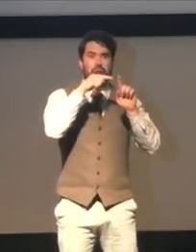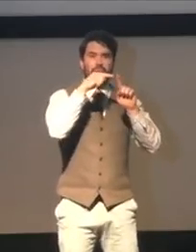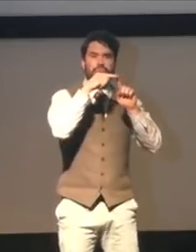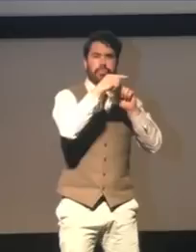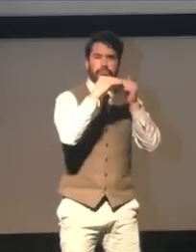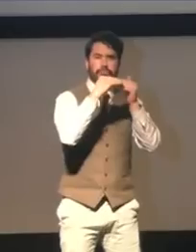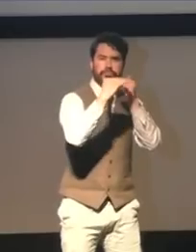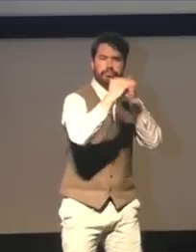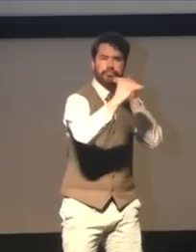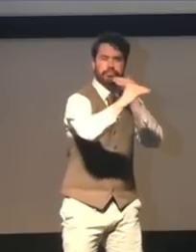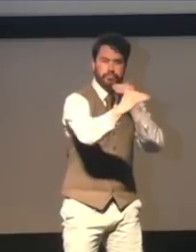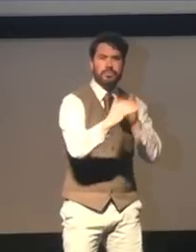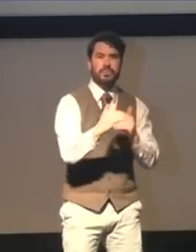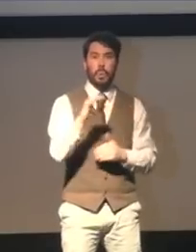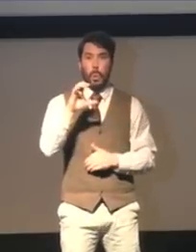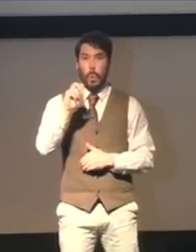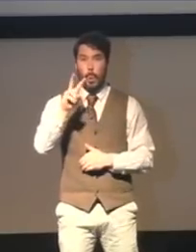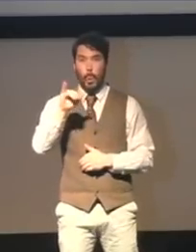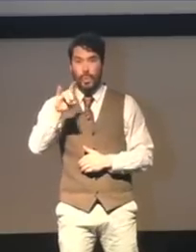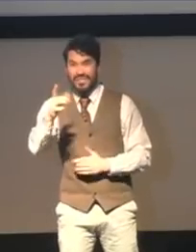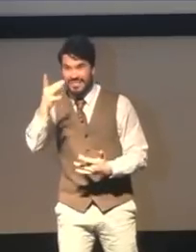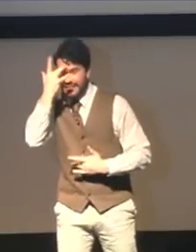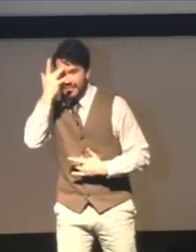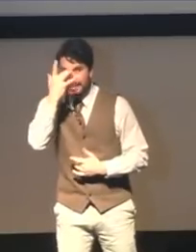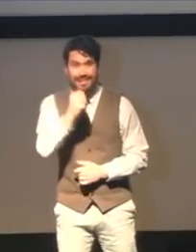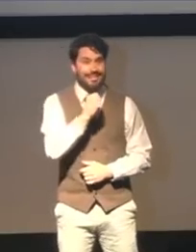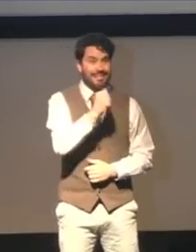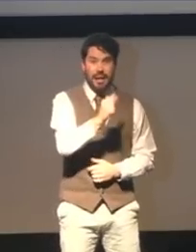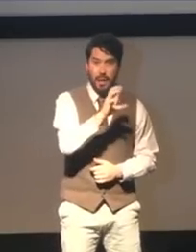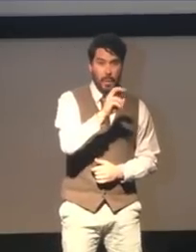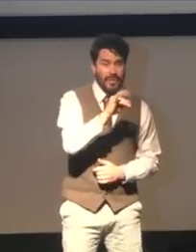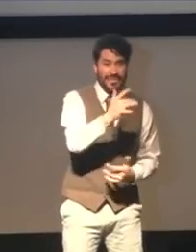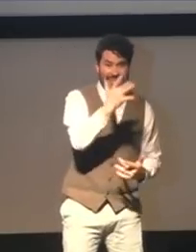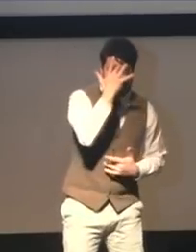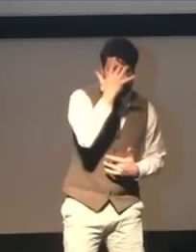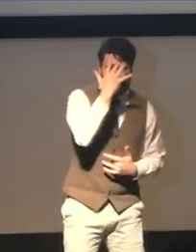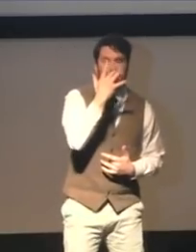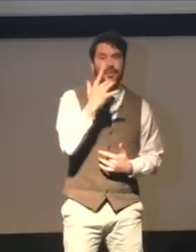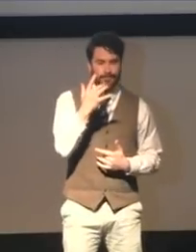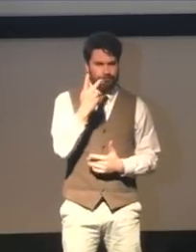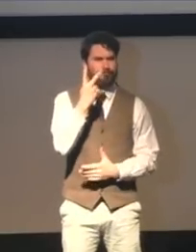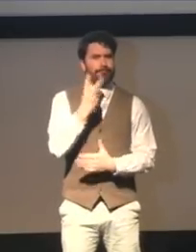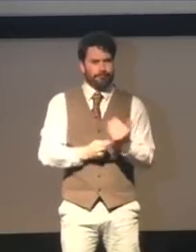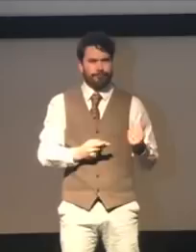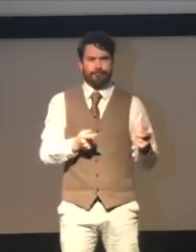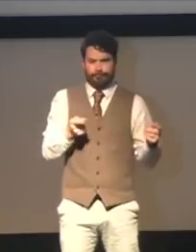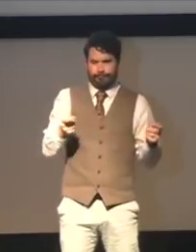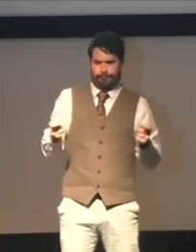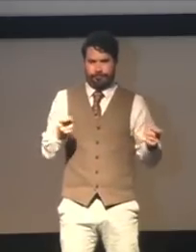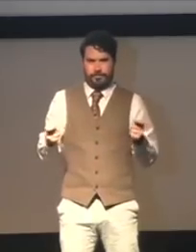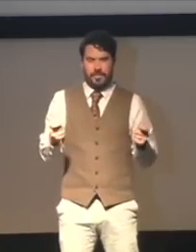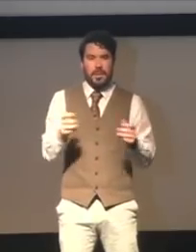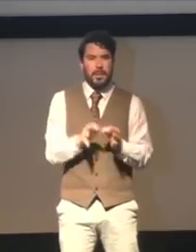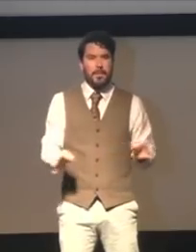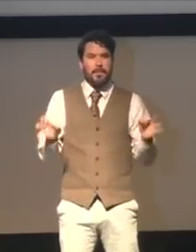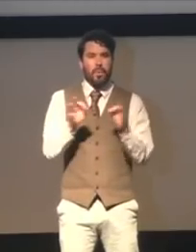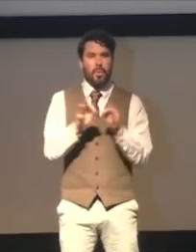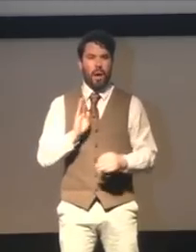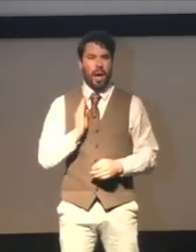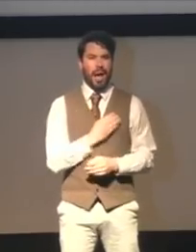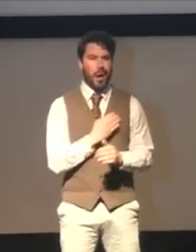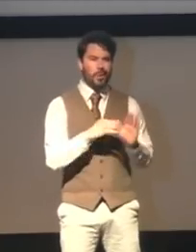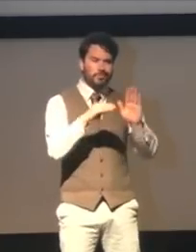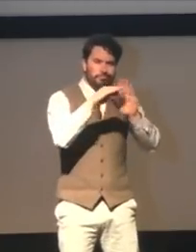and non-COVID. I think it's helpful to know what our guiding principles are as we begin to plan. And one, I think